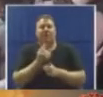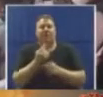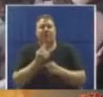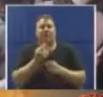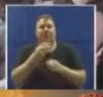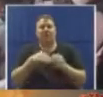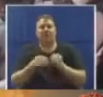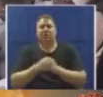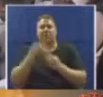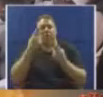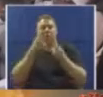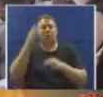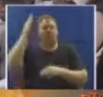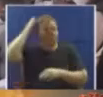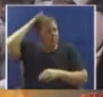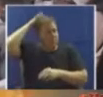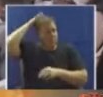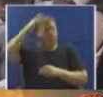Honorable Meshoe.